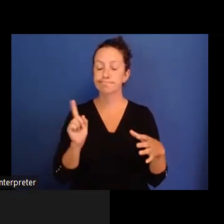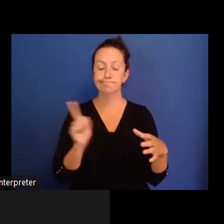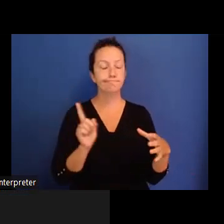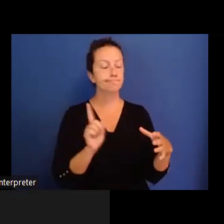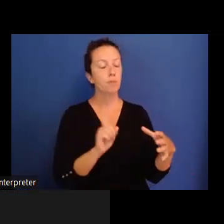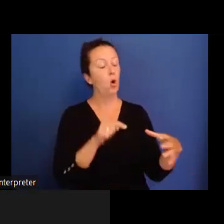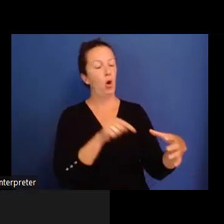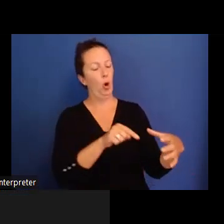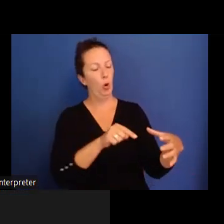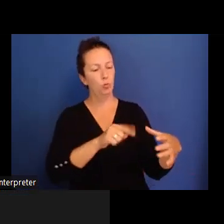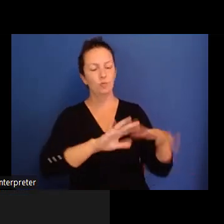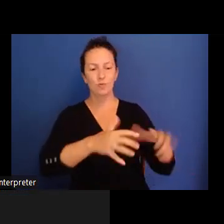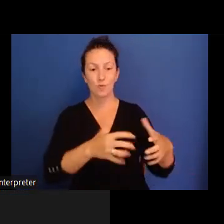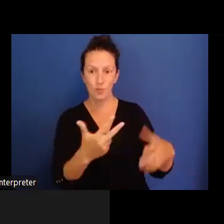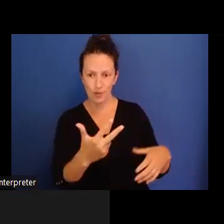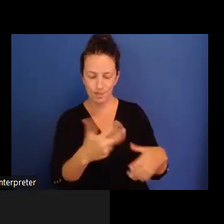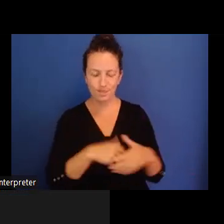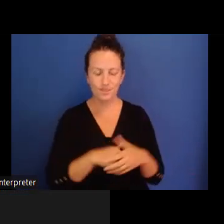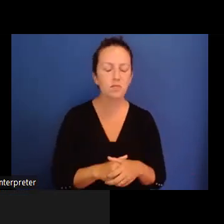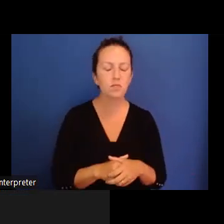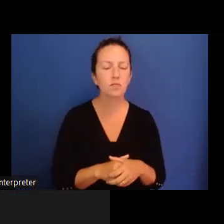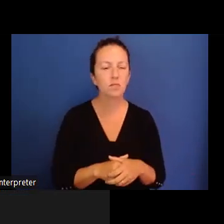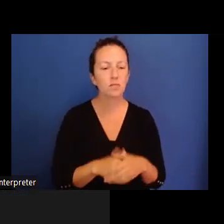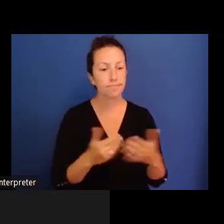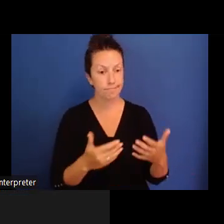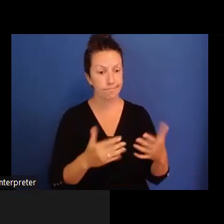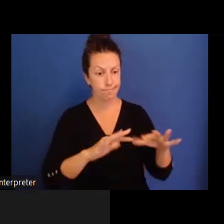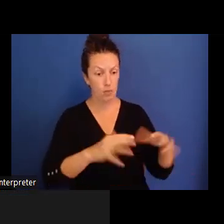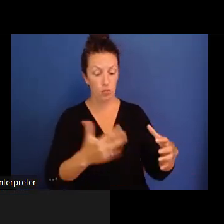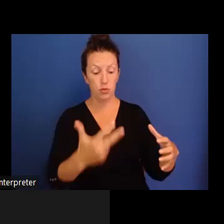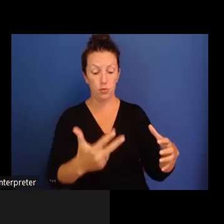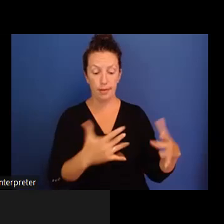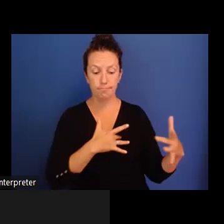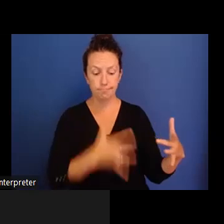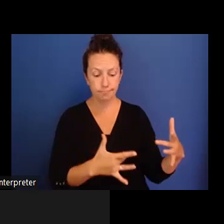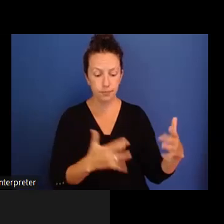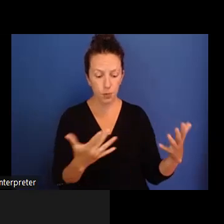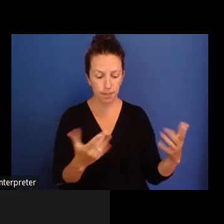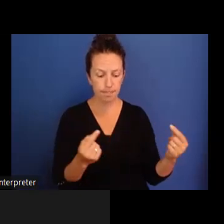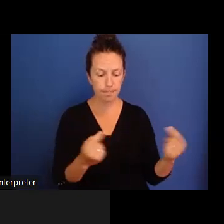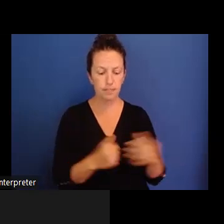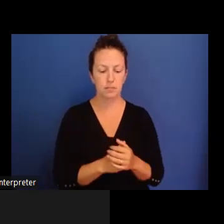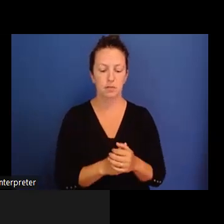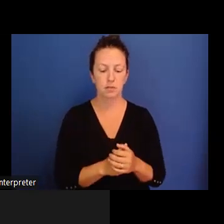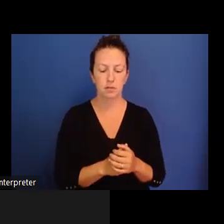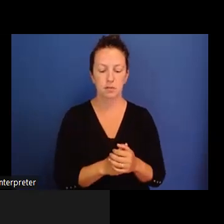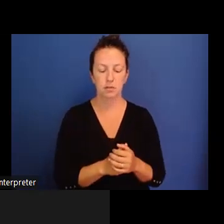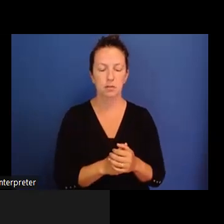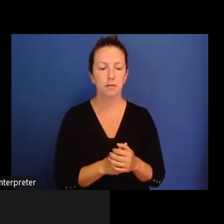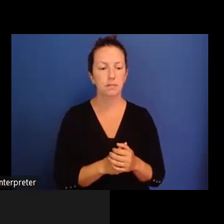are in group 3. So members of this group are people who